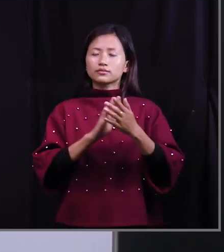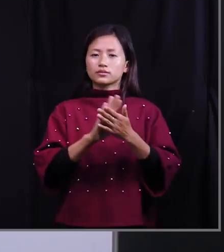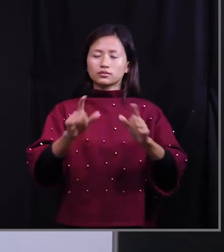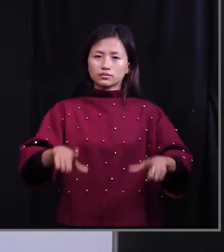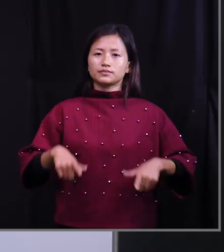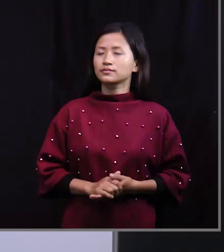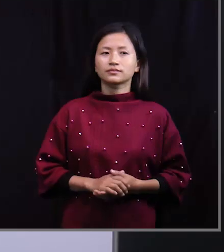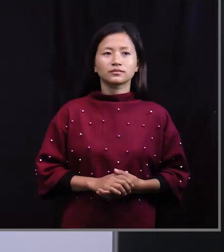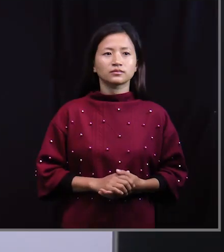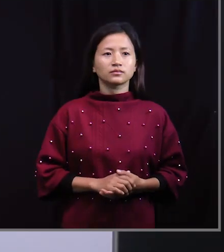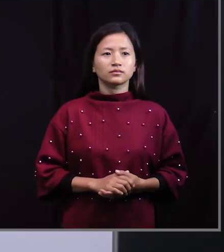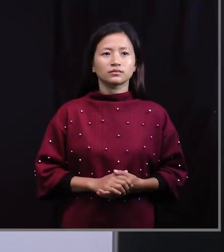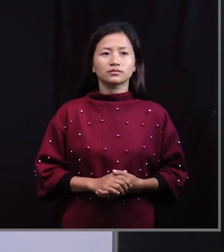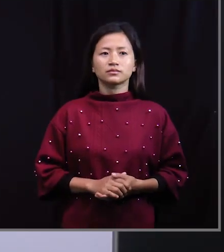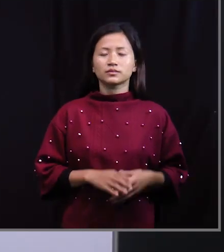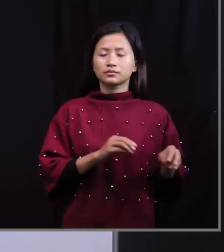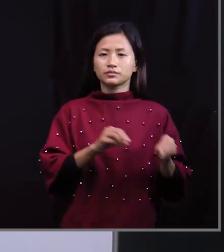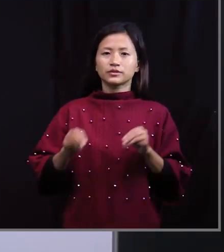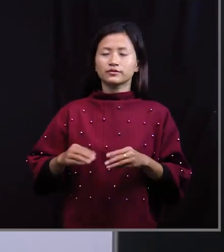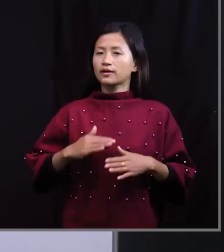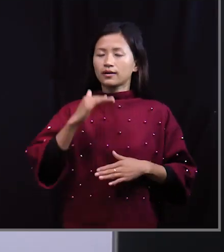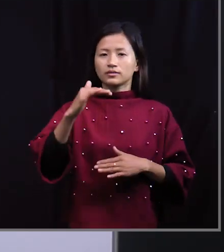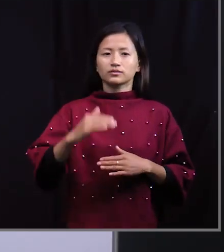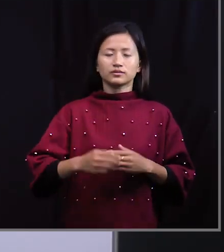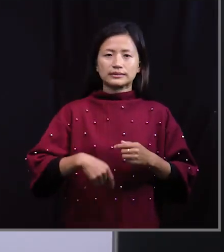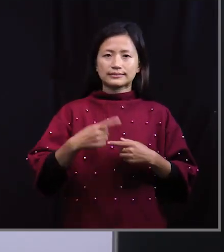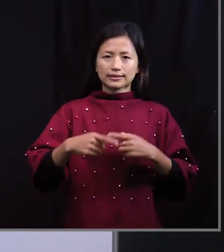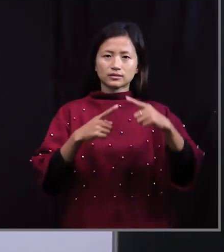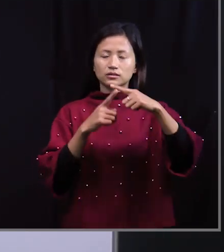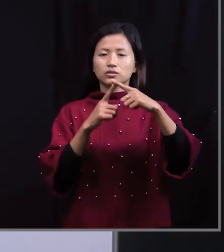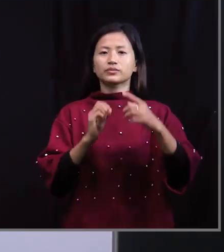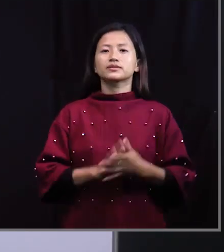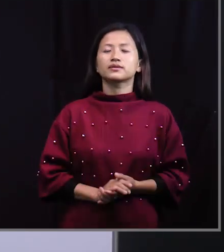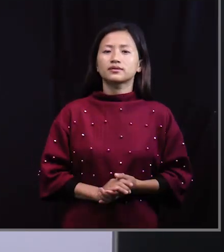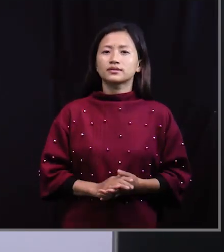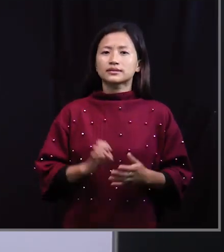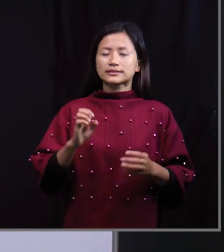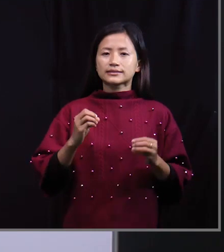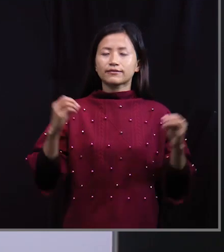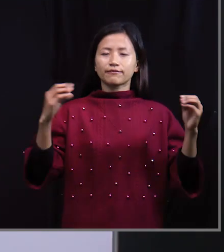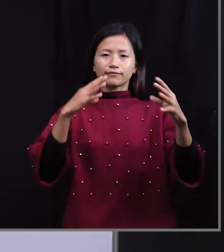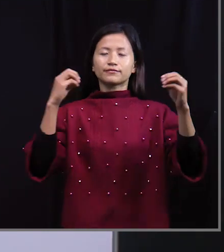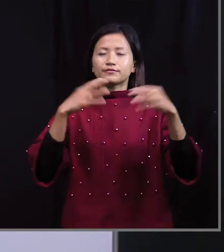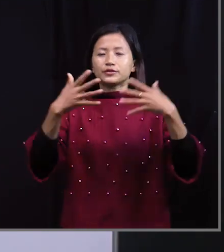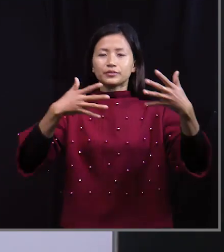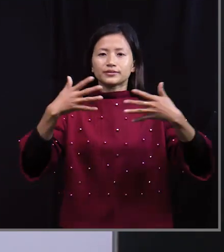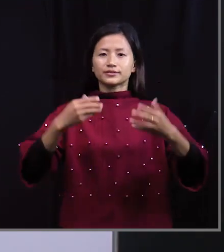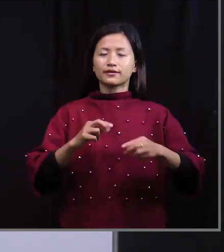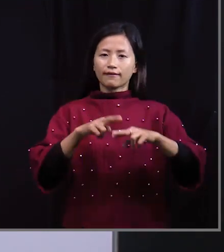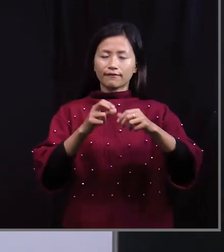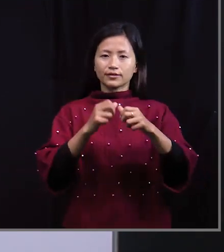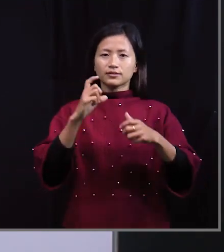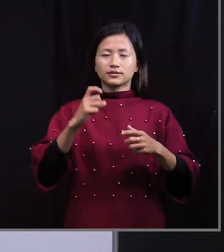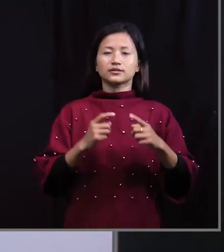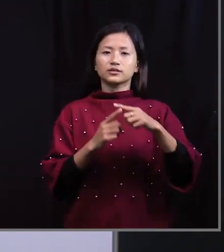life. So we'll move ahead to the next topic, that is environmental factors. So what